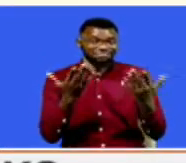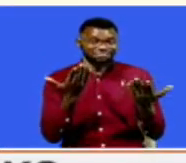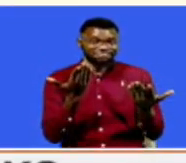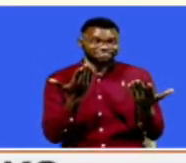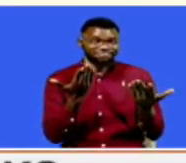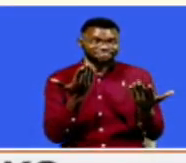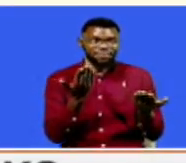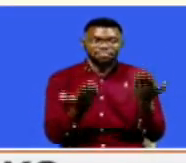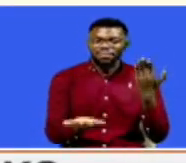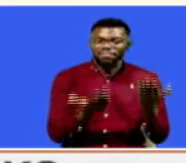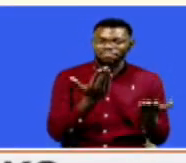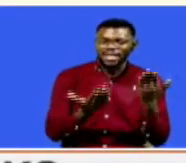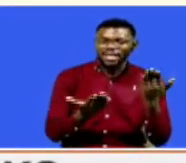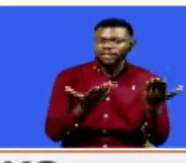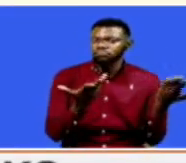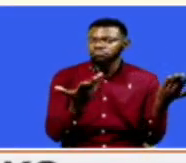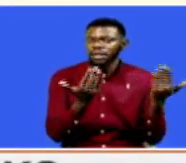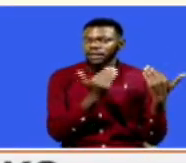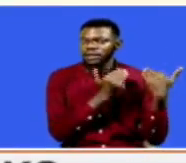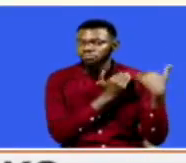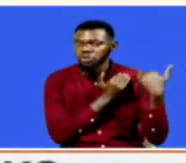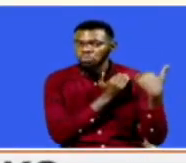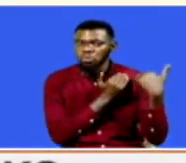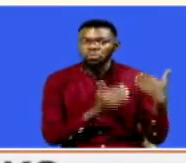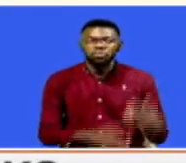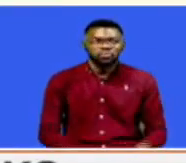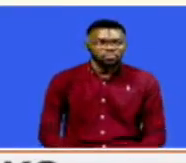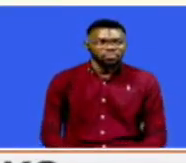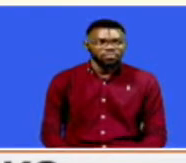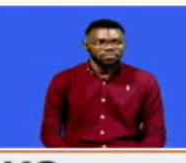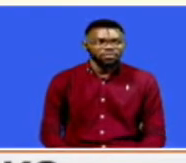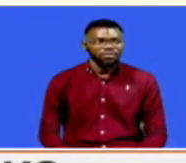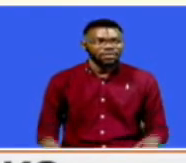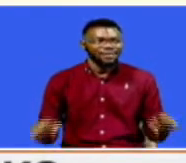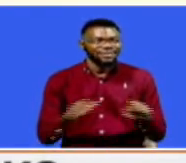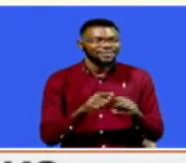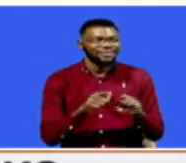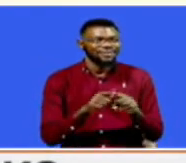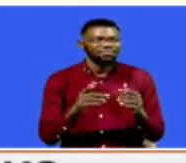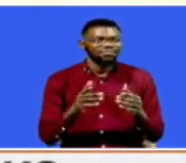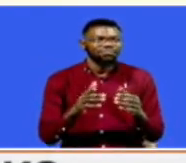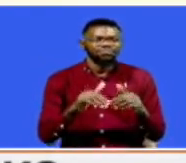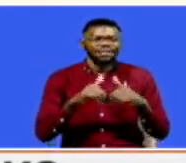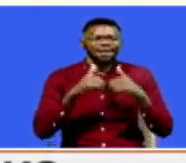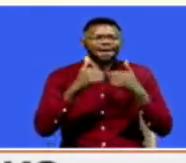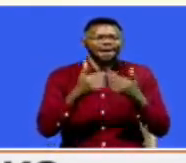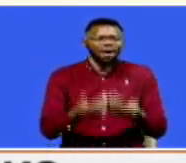When I looked at some of their lips and even the way they are blinking their